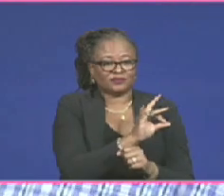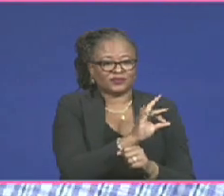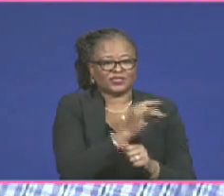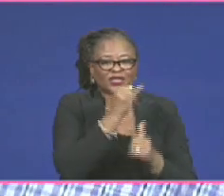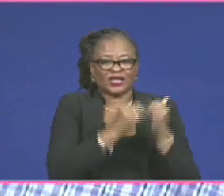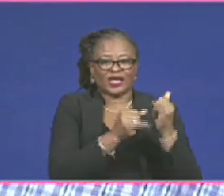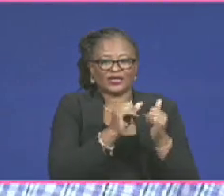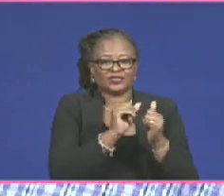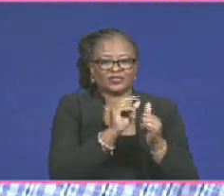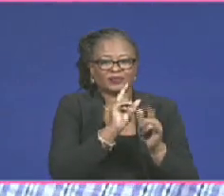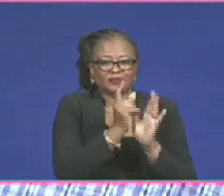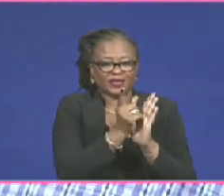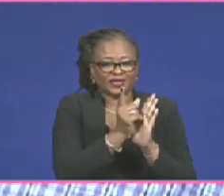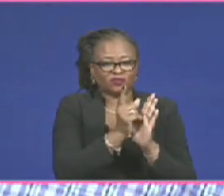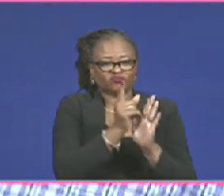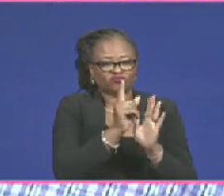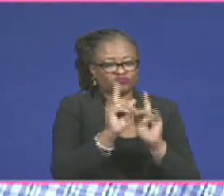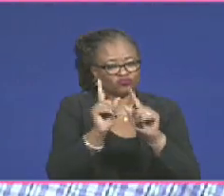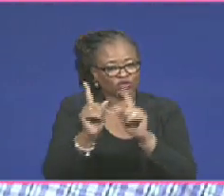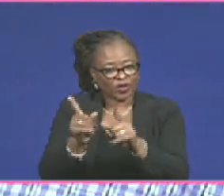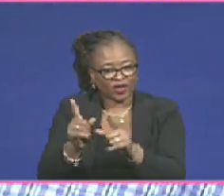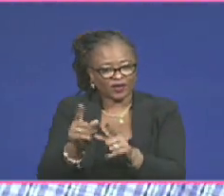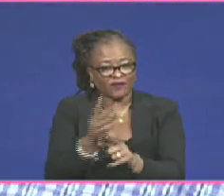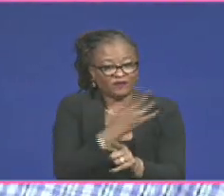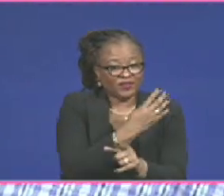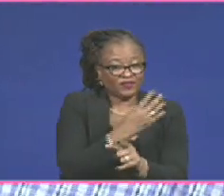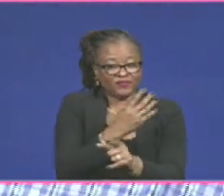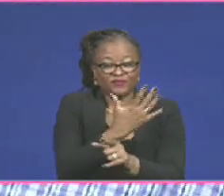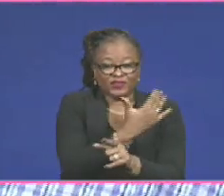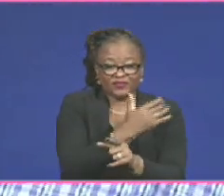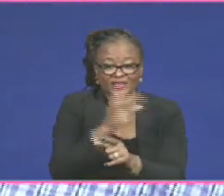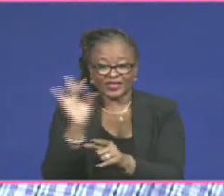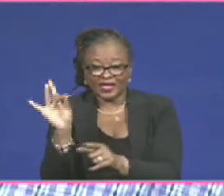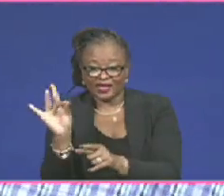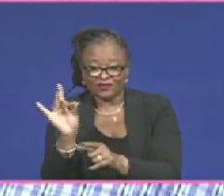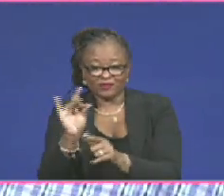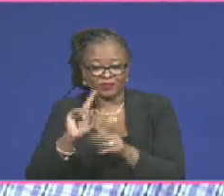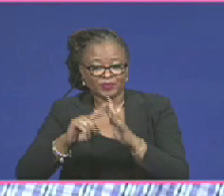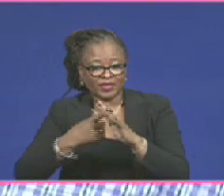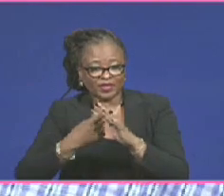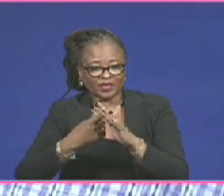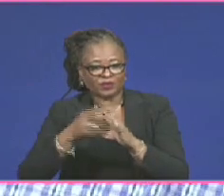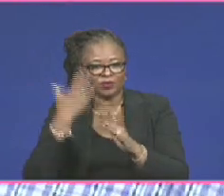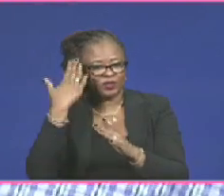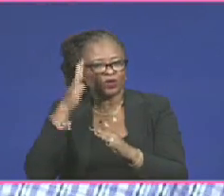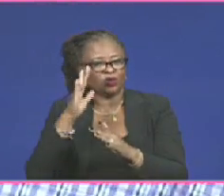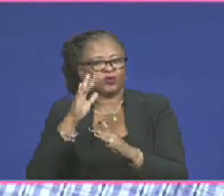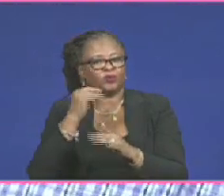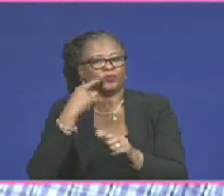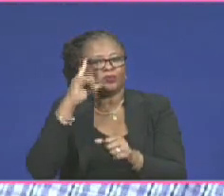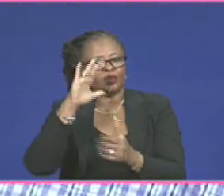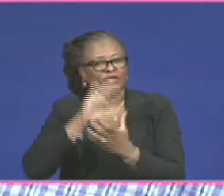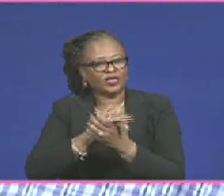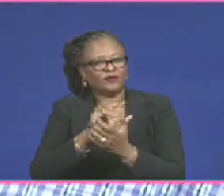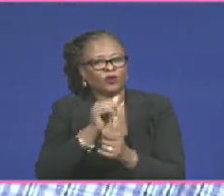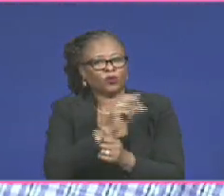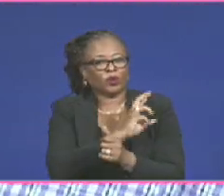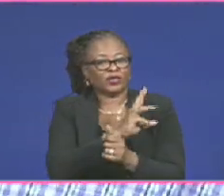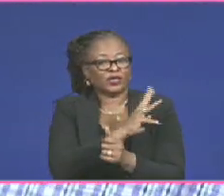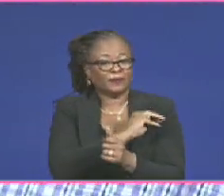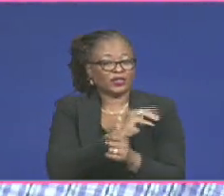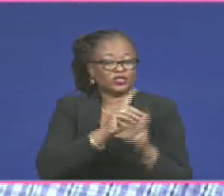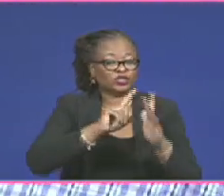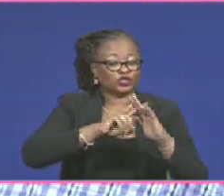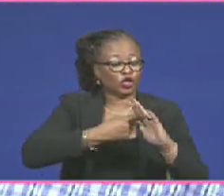last-minute campaigning. No, our numbers were 15-8 from the beginning. I mean, and we knew those that believed in the work that Wellington Miller